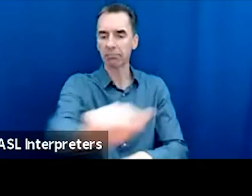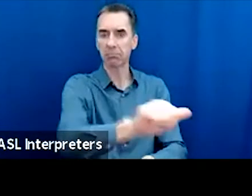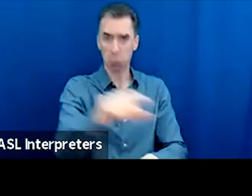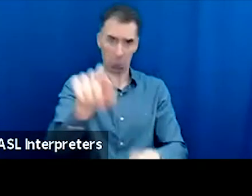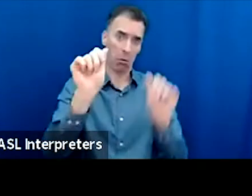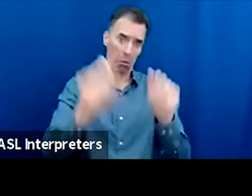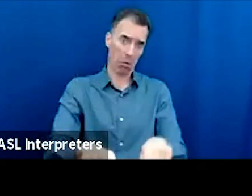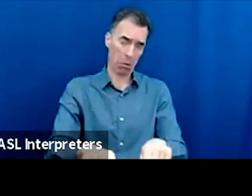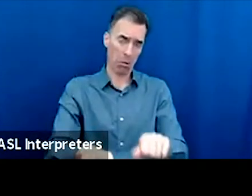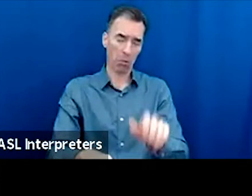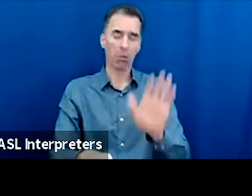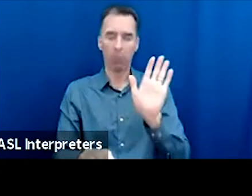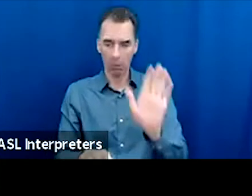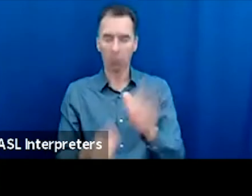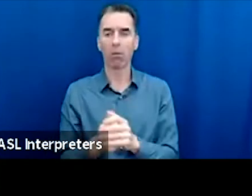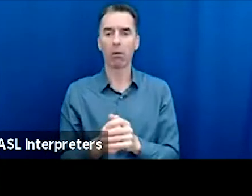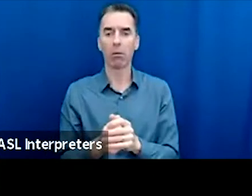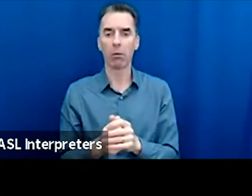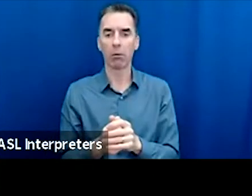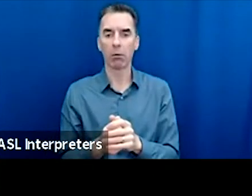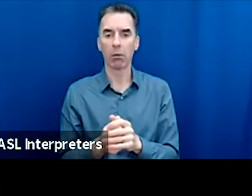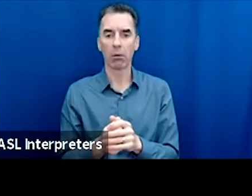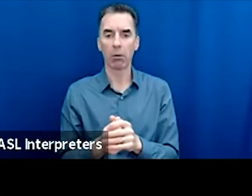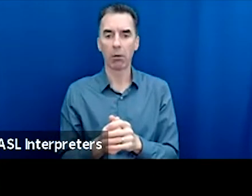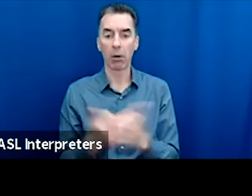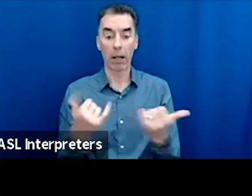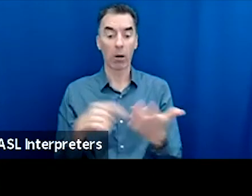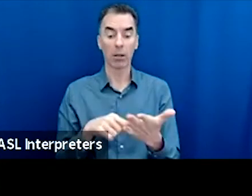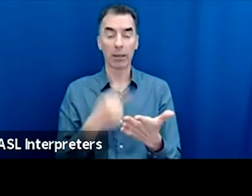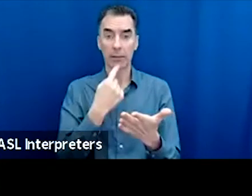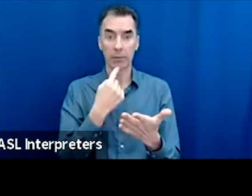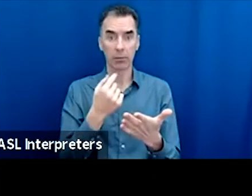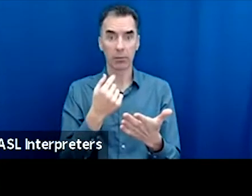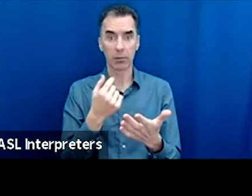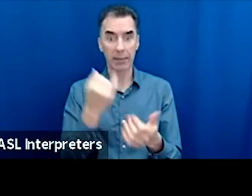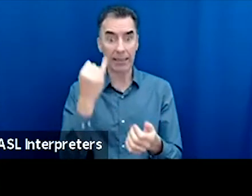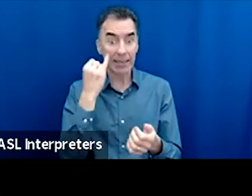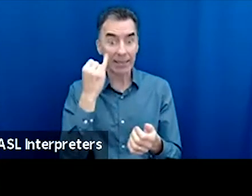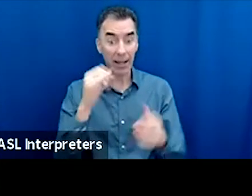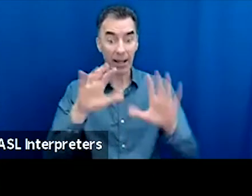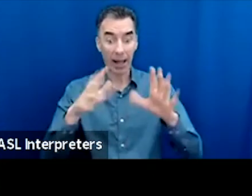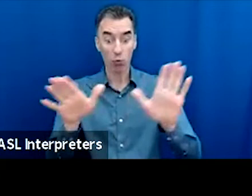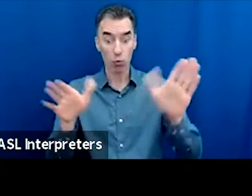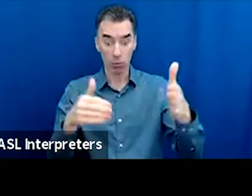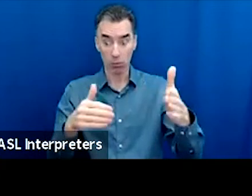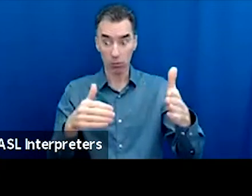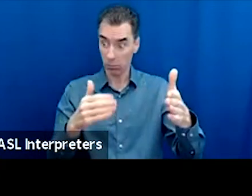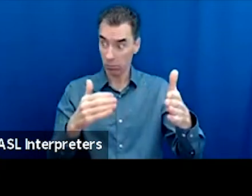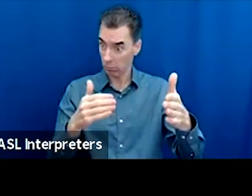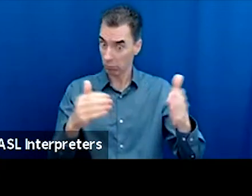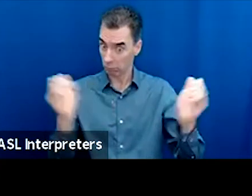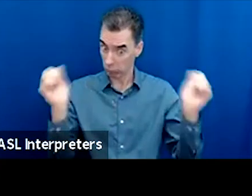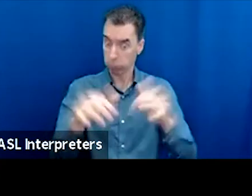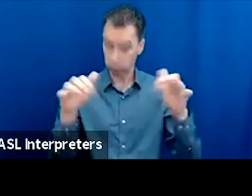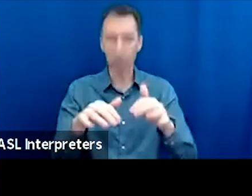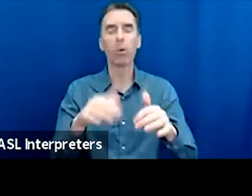is any classroom that is being taught in actively, I believe is going to be cleaned at least once daily,